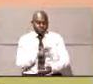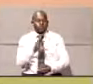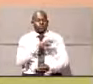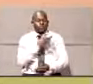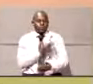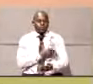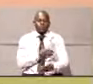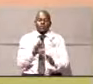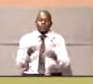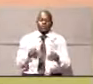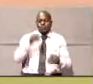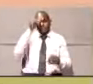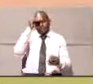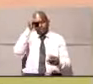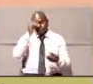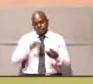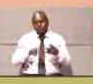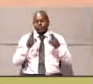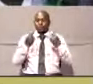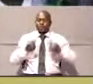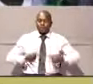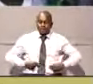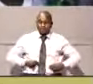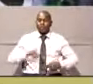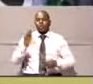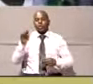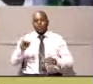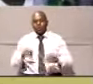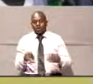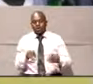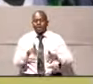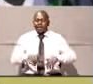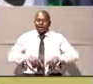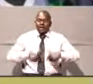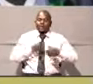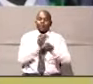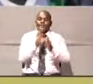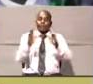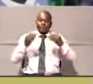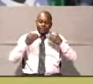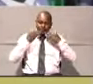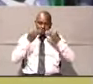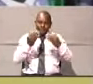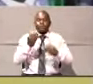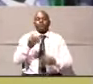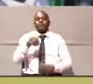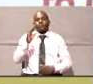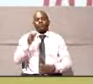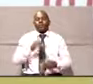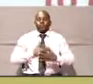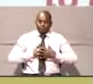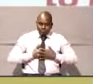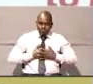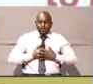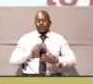resources ranging from education to health, water, and life saving. Thank you so much. And on behalf of